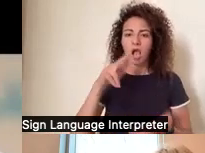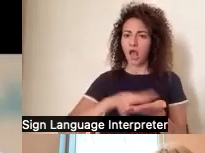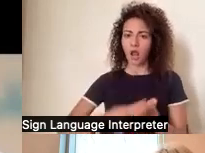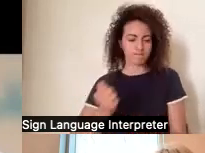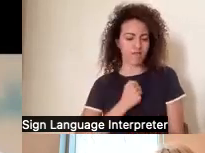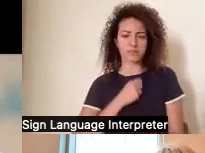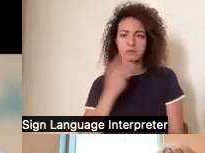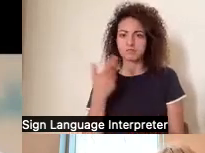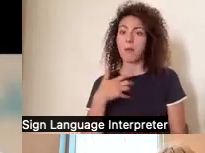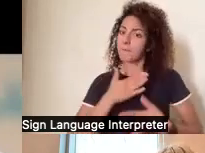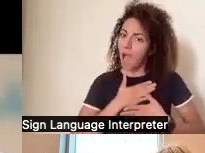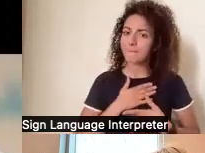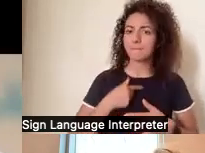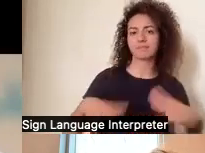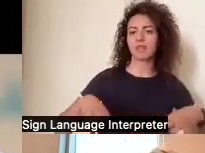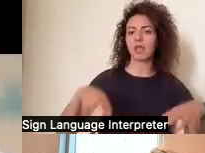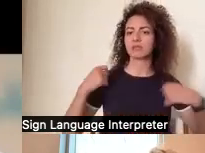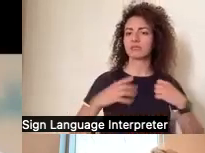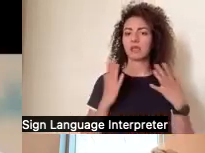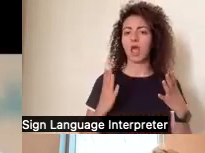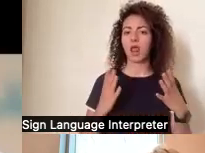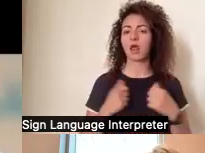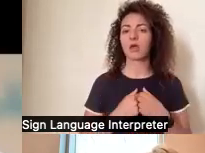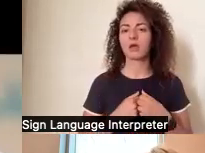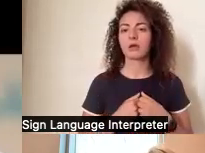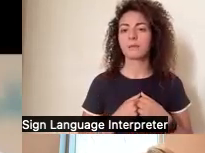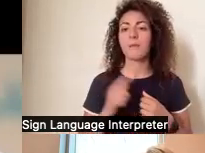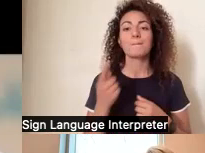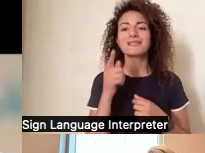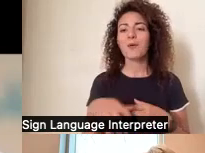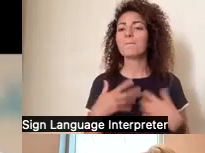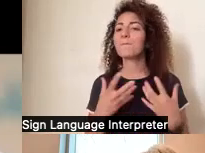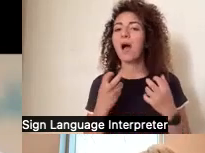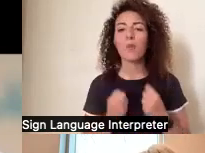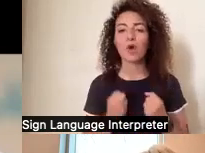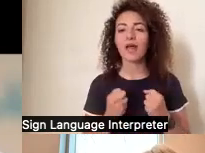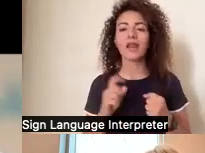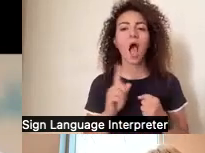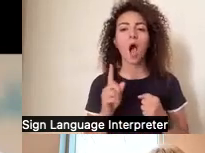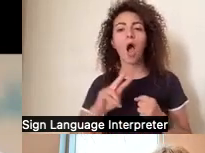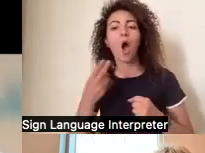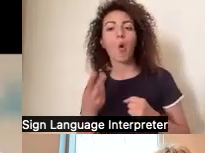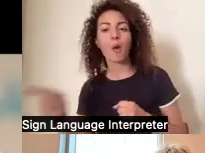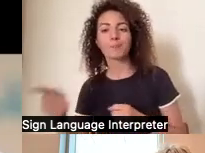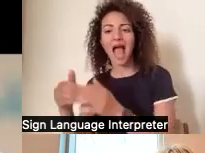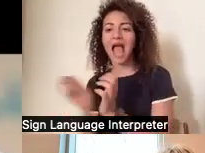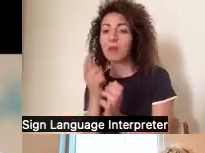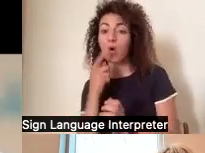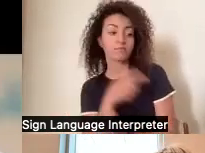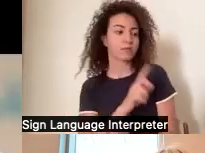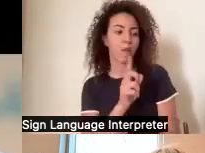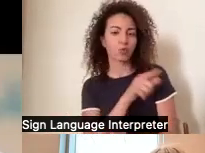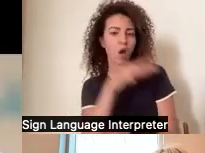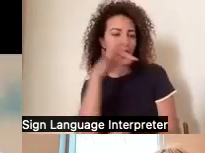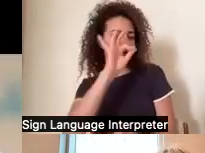to make decisions for themselves, but are not able to, or are not allowed to make decisions for